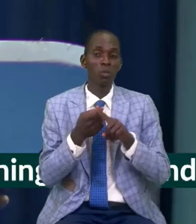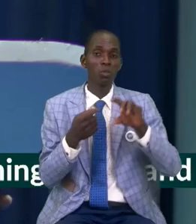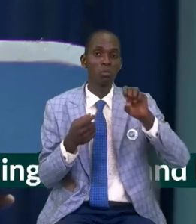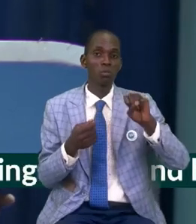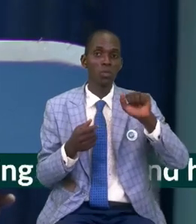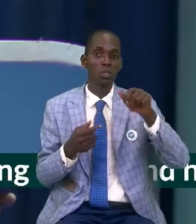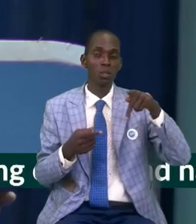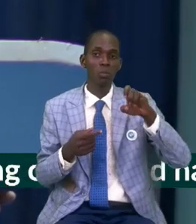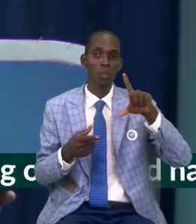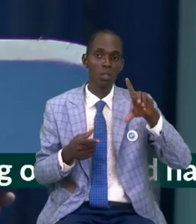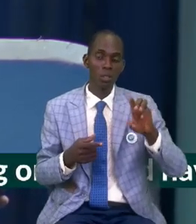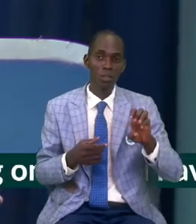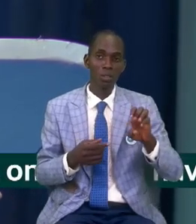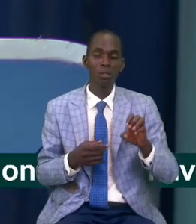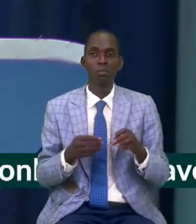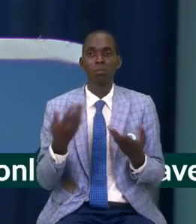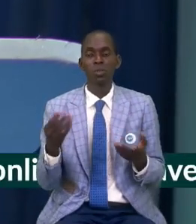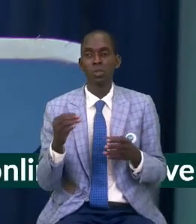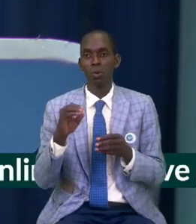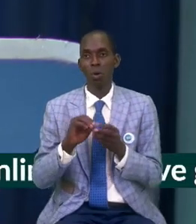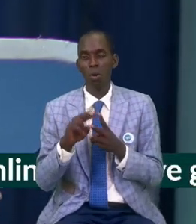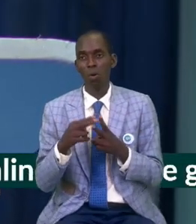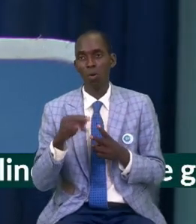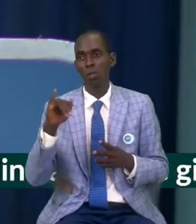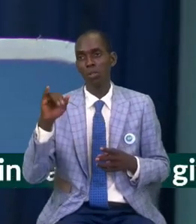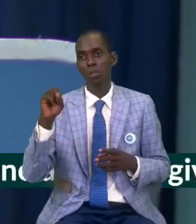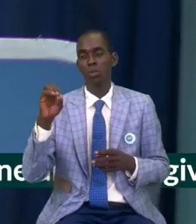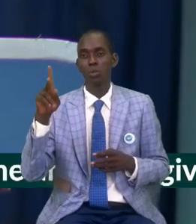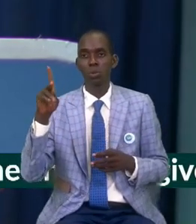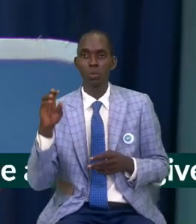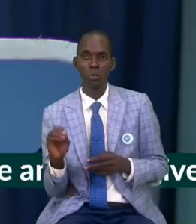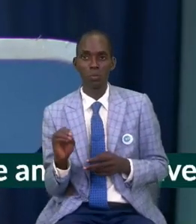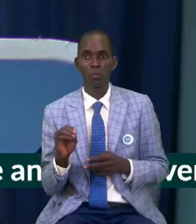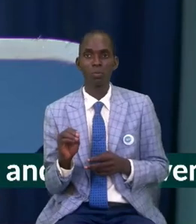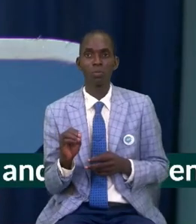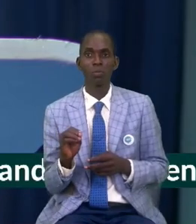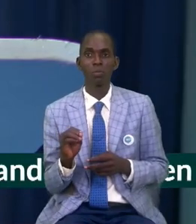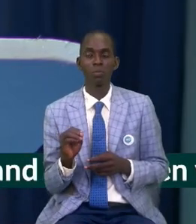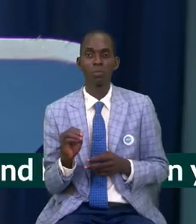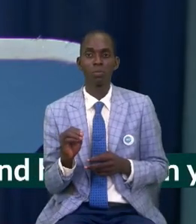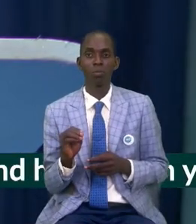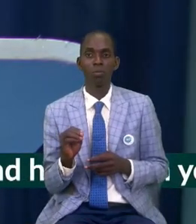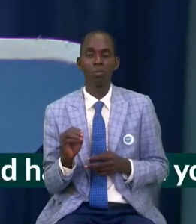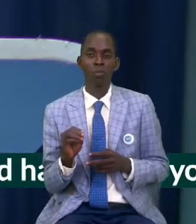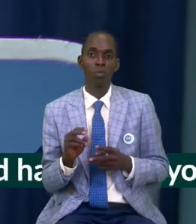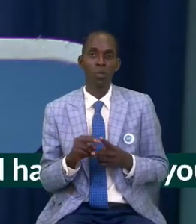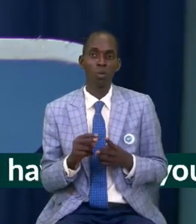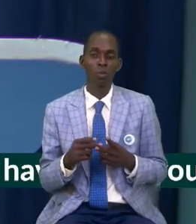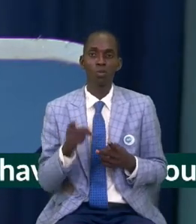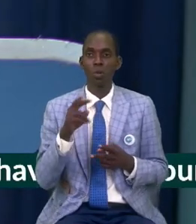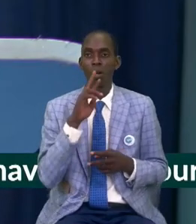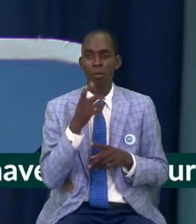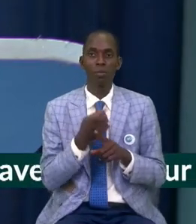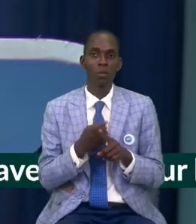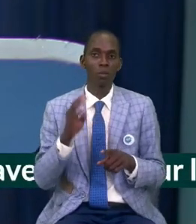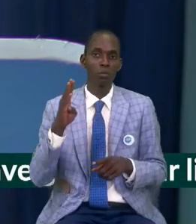Patani, or you are from Brutu, you are from Udu, you are from Agbaro, you